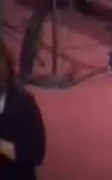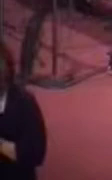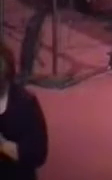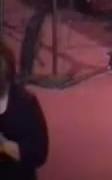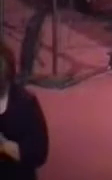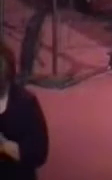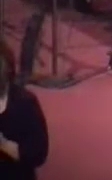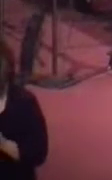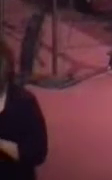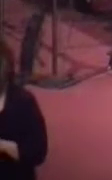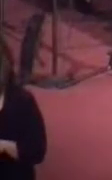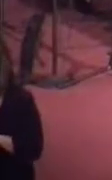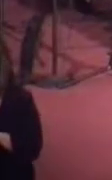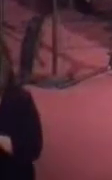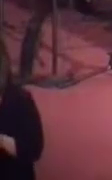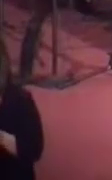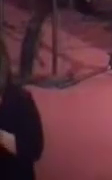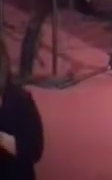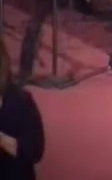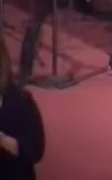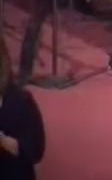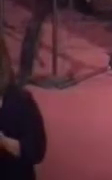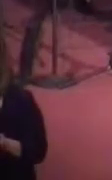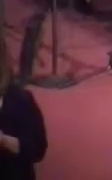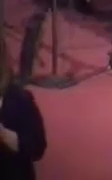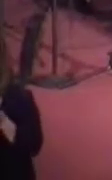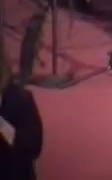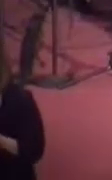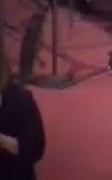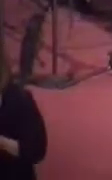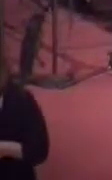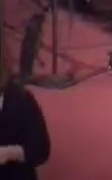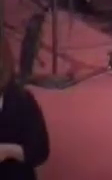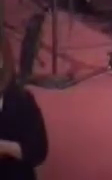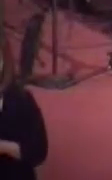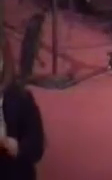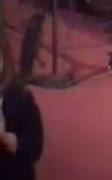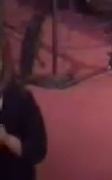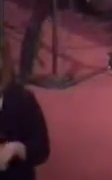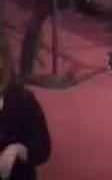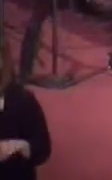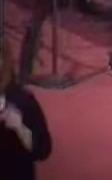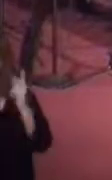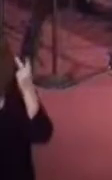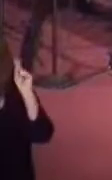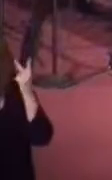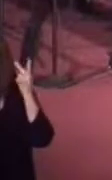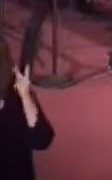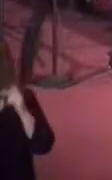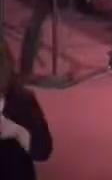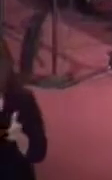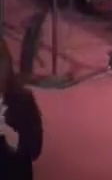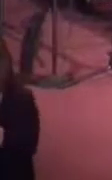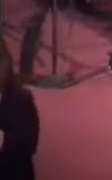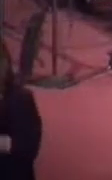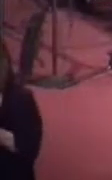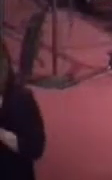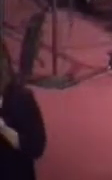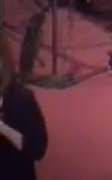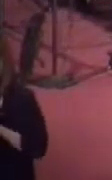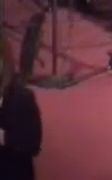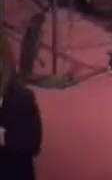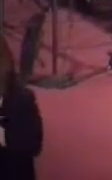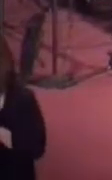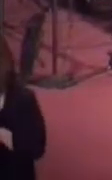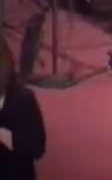news. The psychopath atheist who went into a Baptist church down in Texas and opened fire on dozens of people and murdered